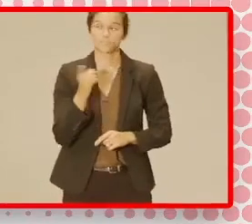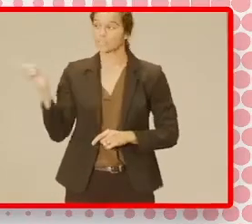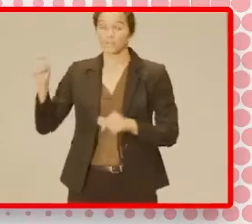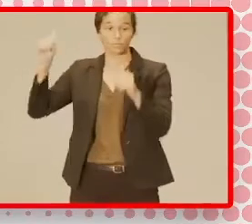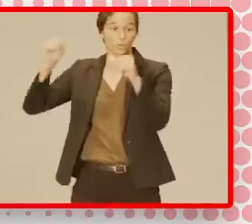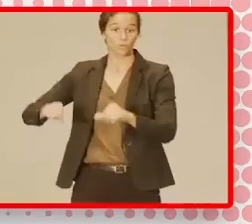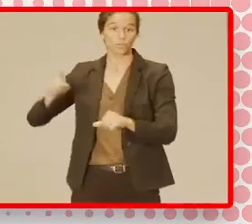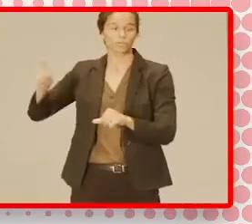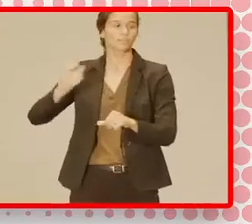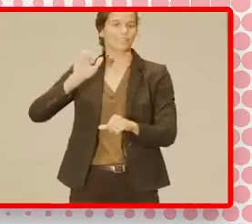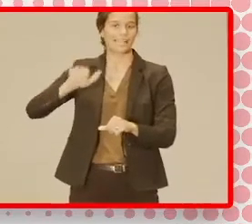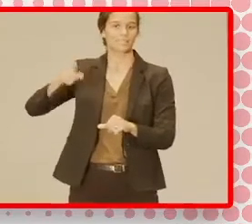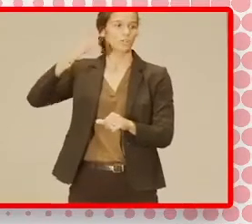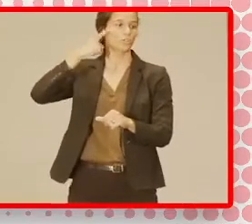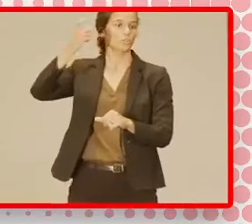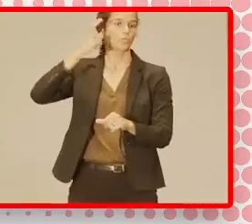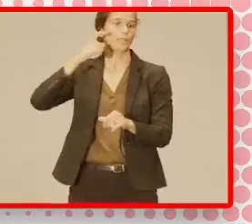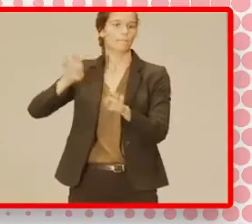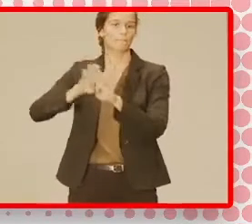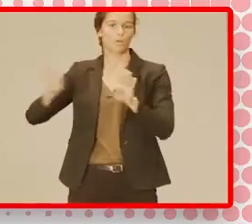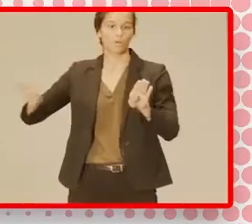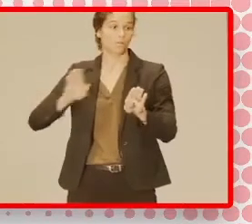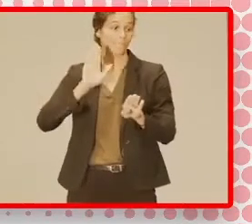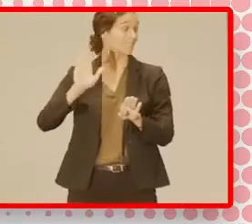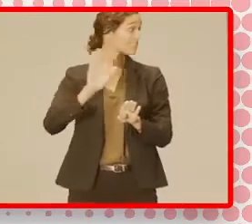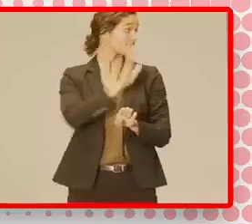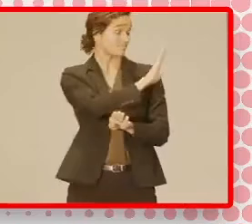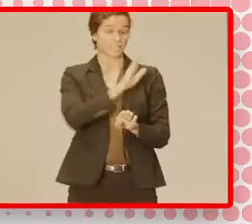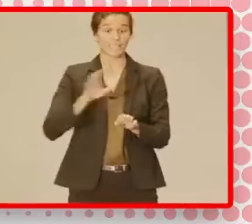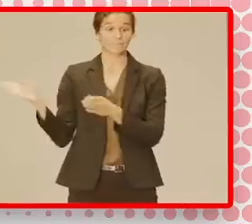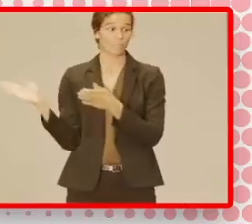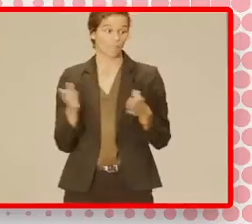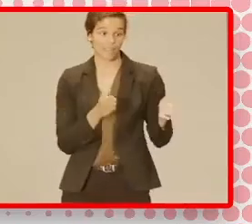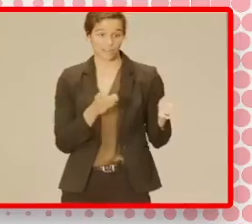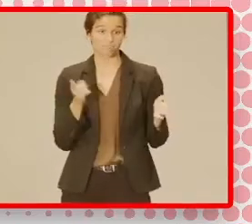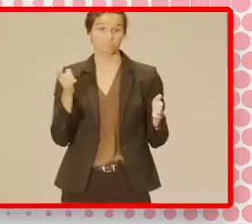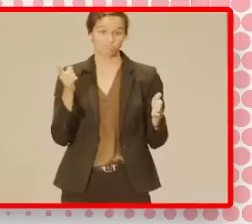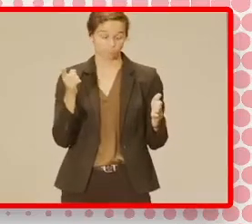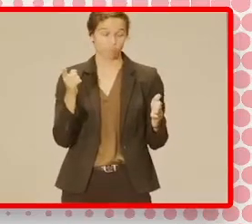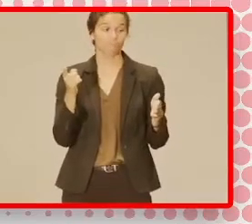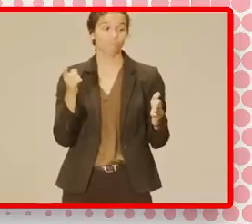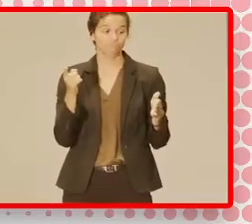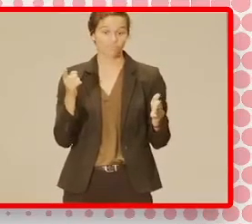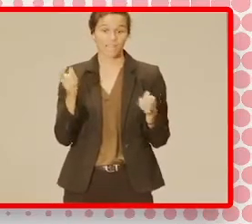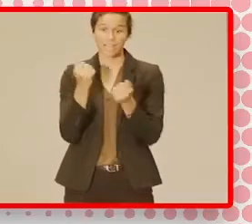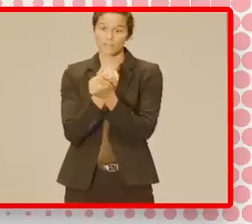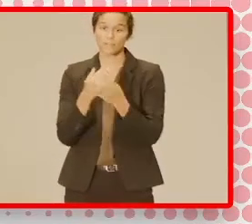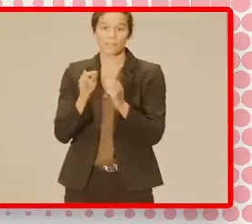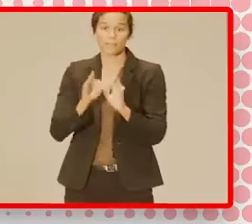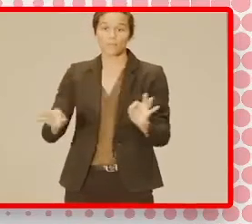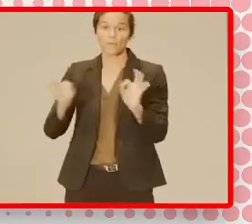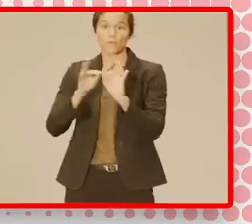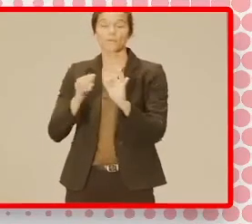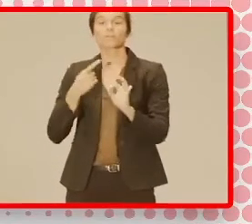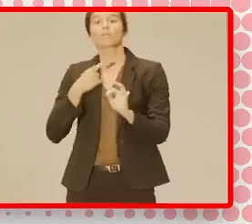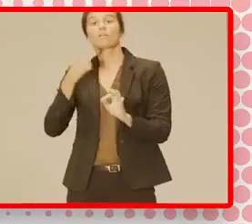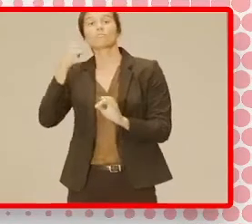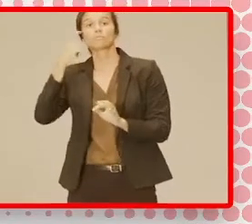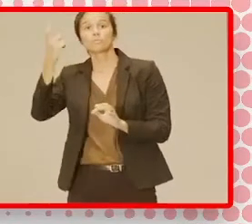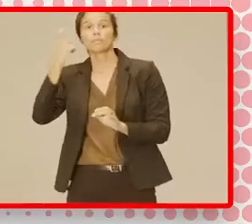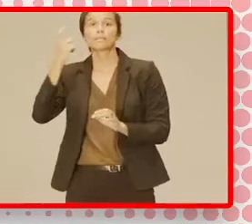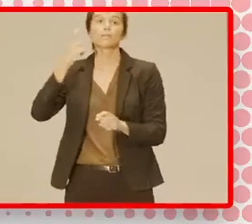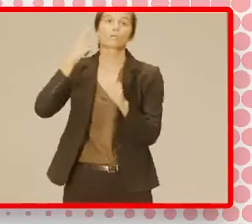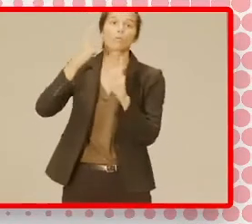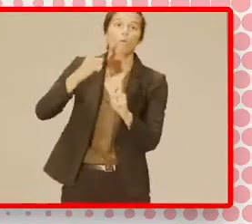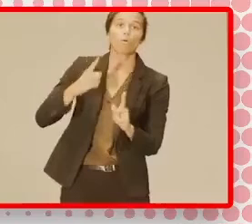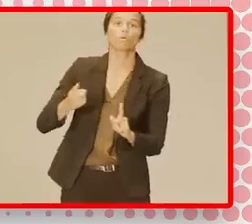plan. Everything that's important to him is on that dream board. His dream, his goals, his milestones, his